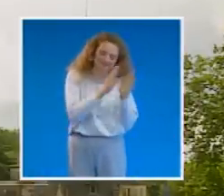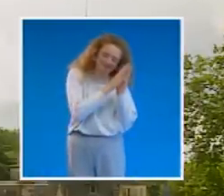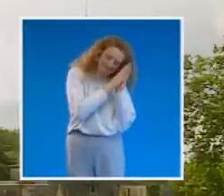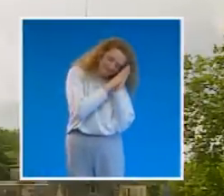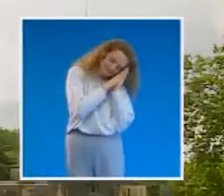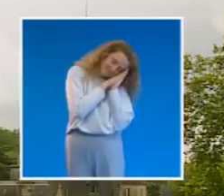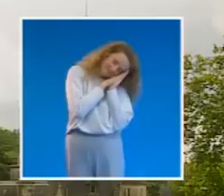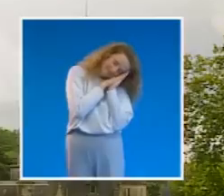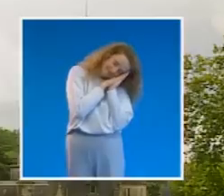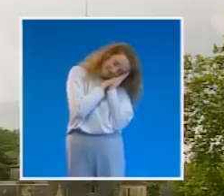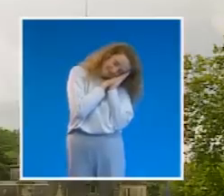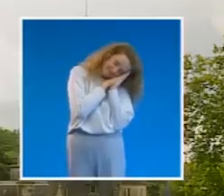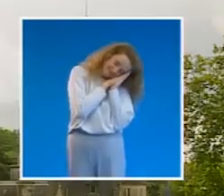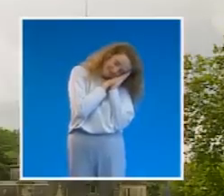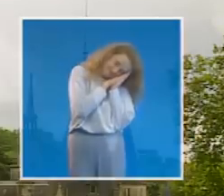tightly and go to sleep.